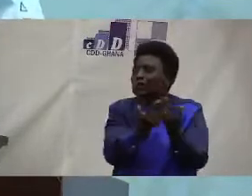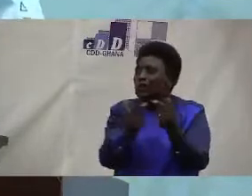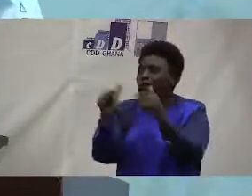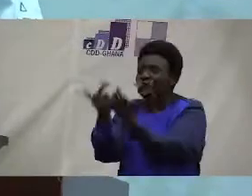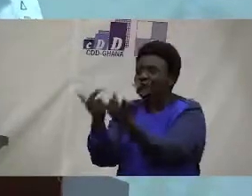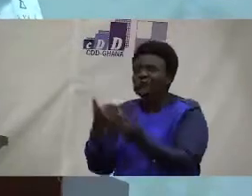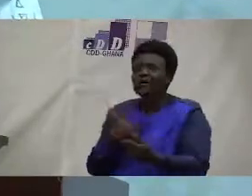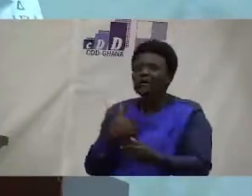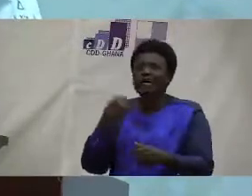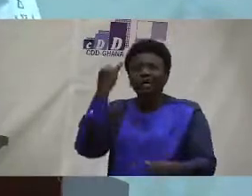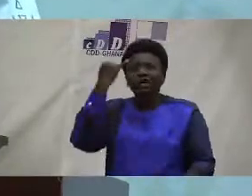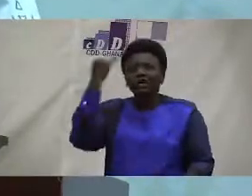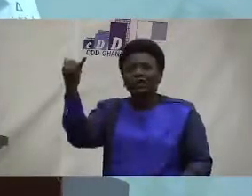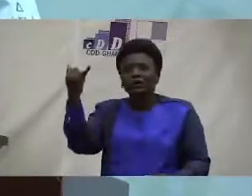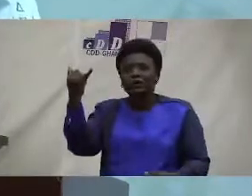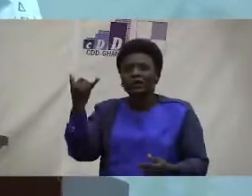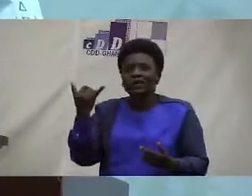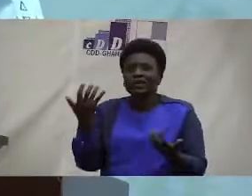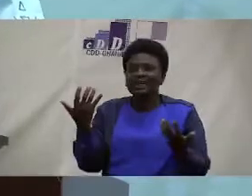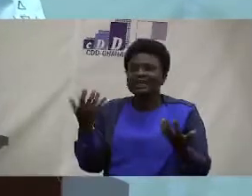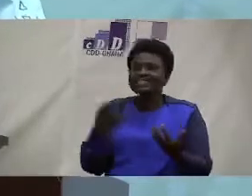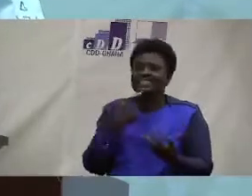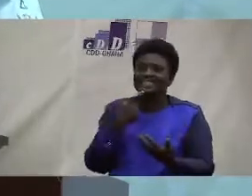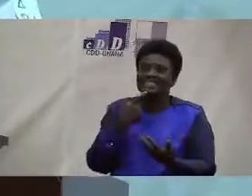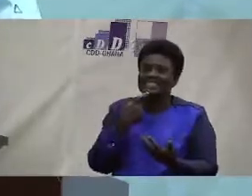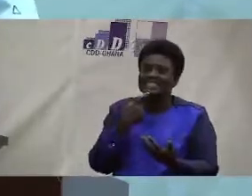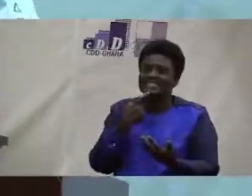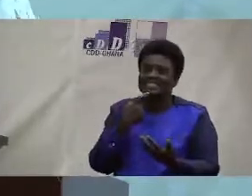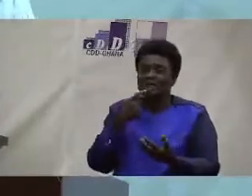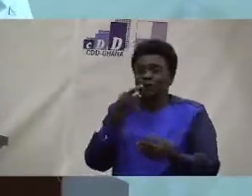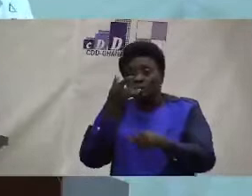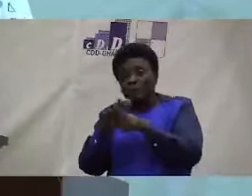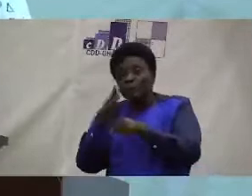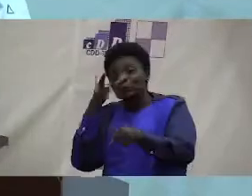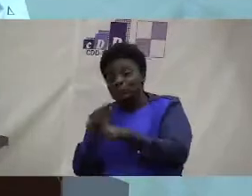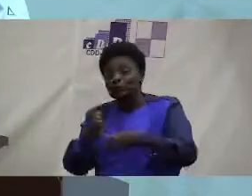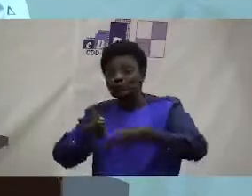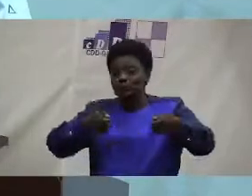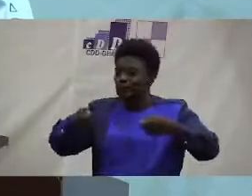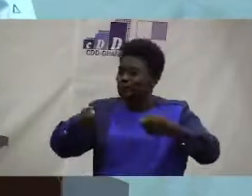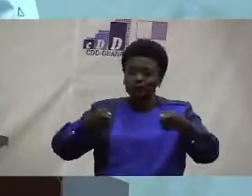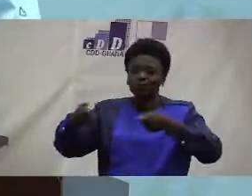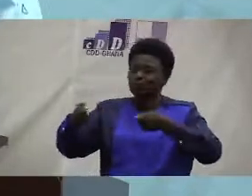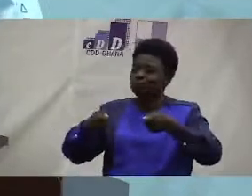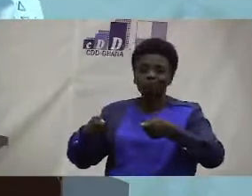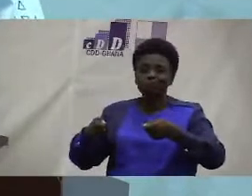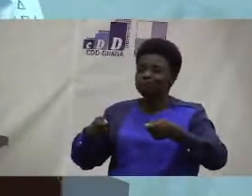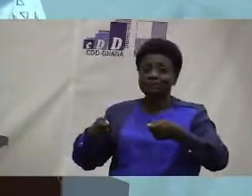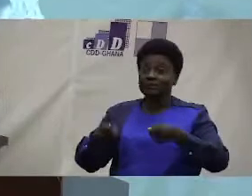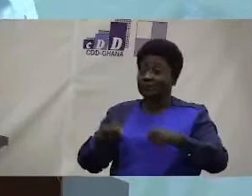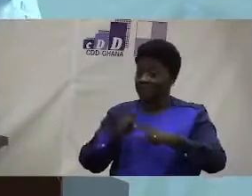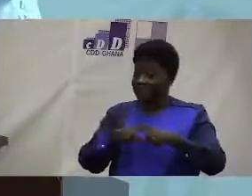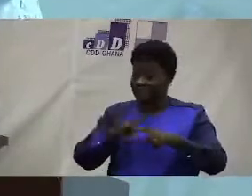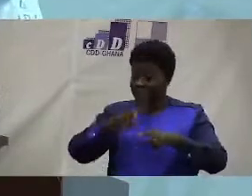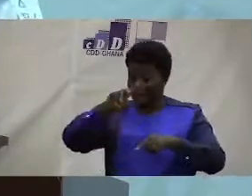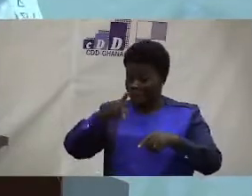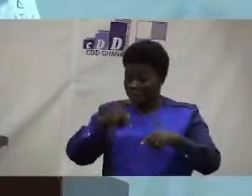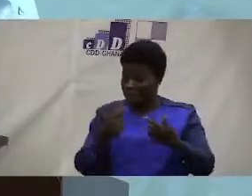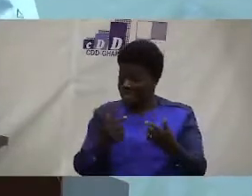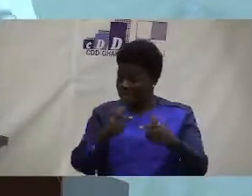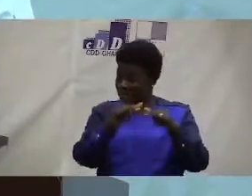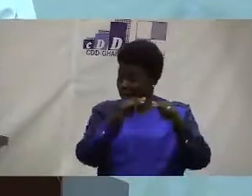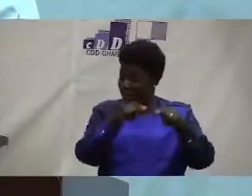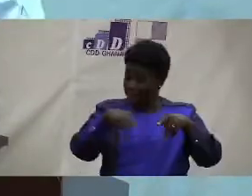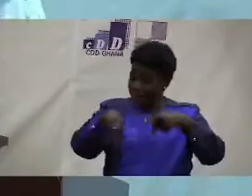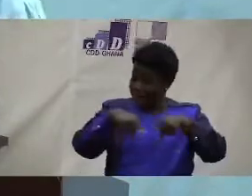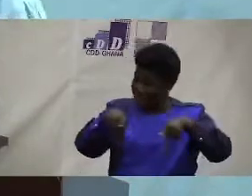the ideological premises upon which they promised to rule. So a party is social democratic,